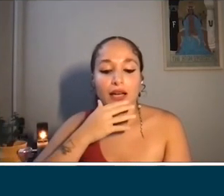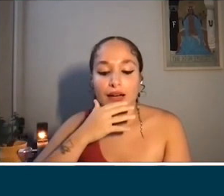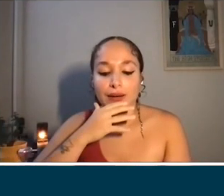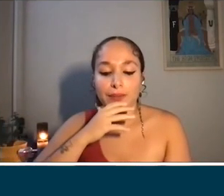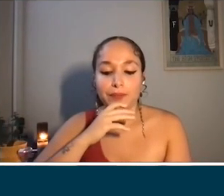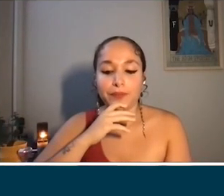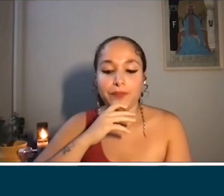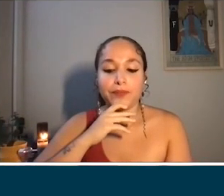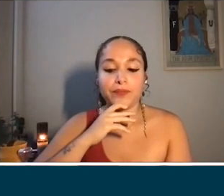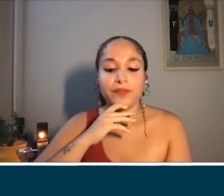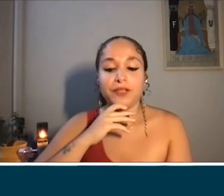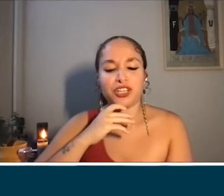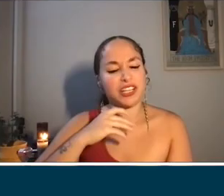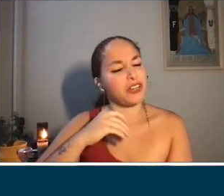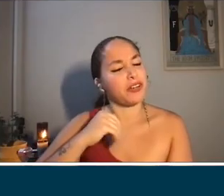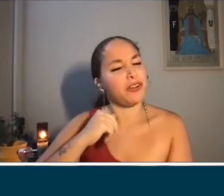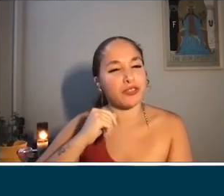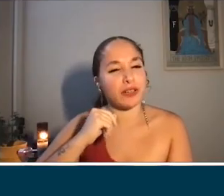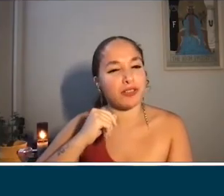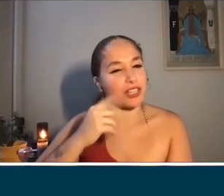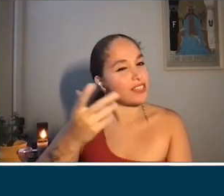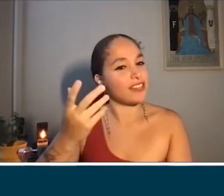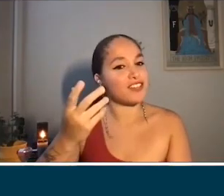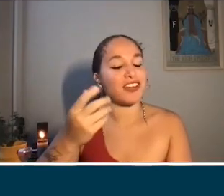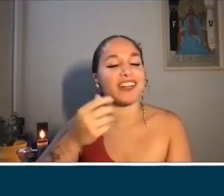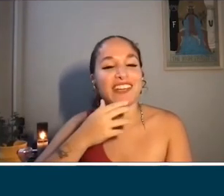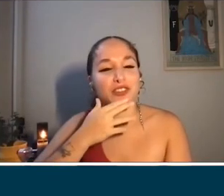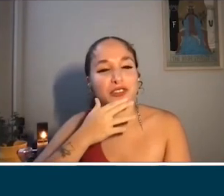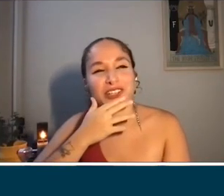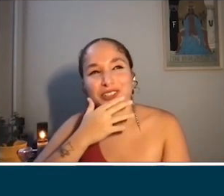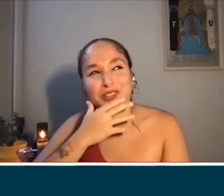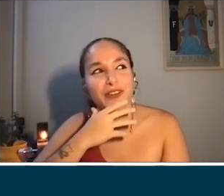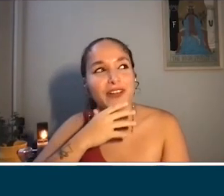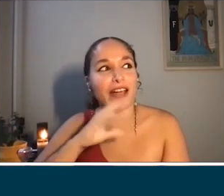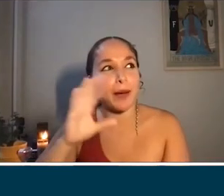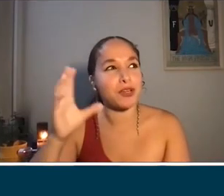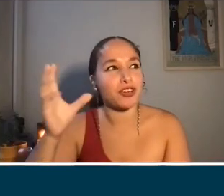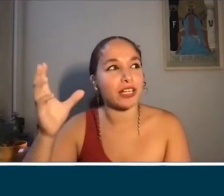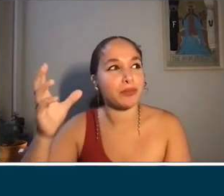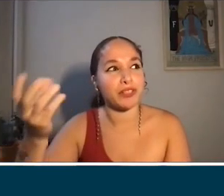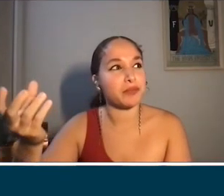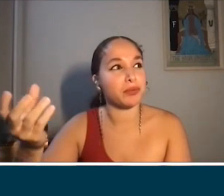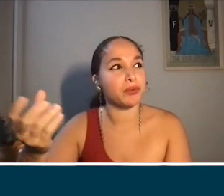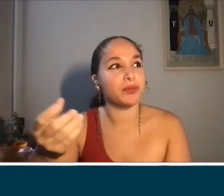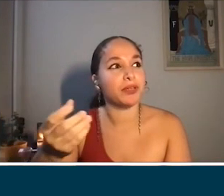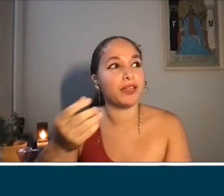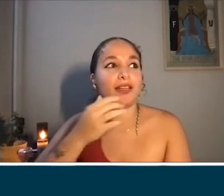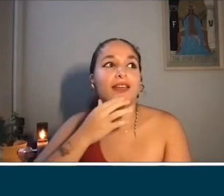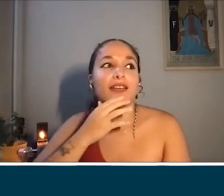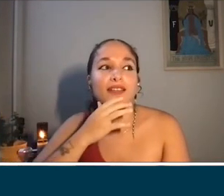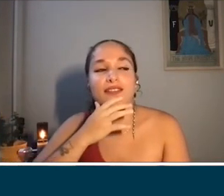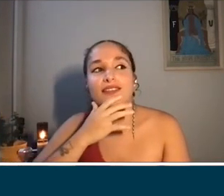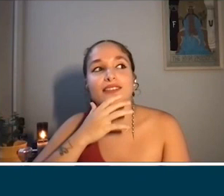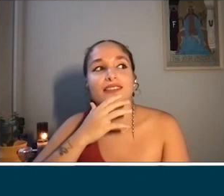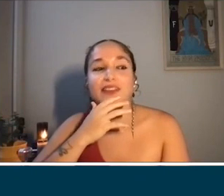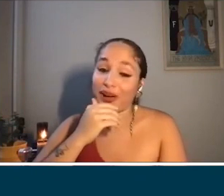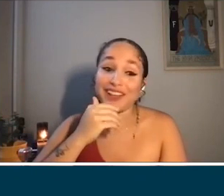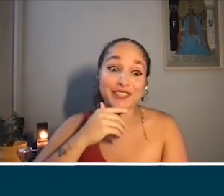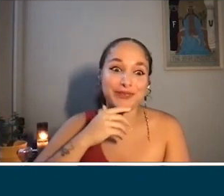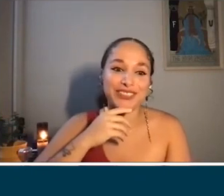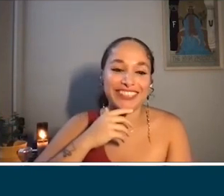culture. It's what we do. But trying to create a culture around justice, trying to create a culture around an